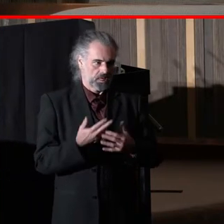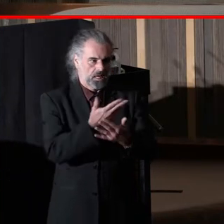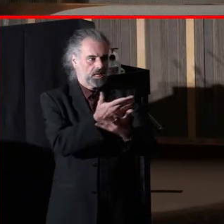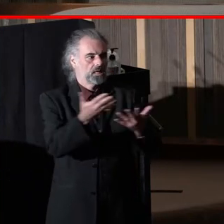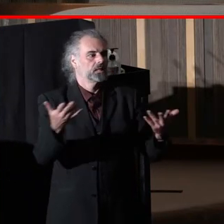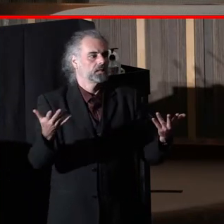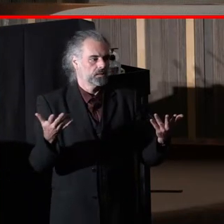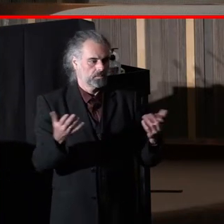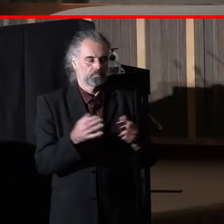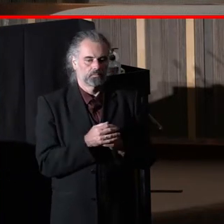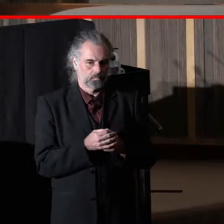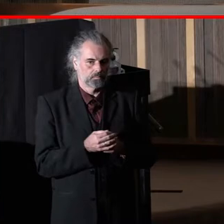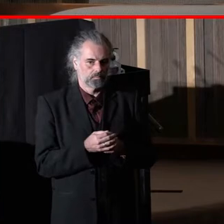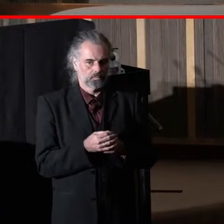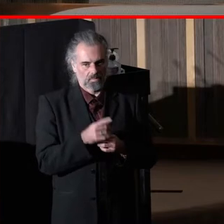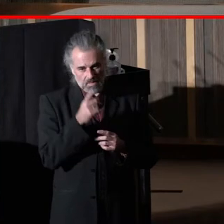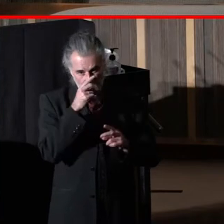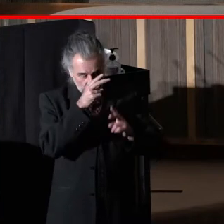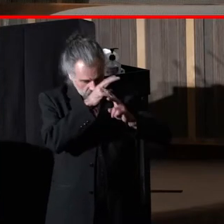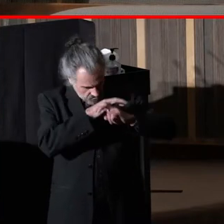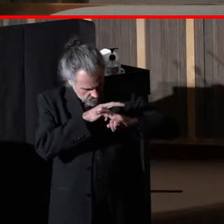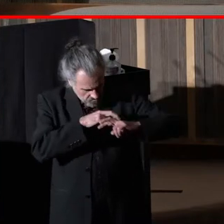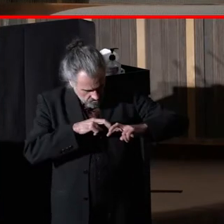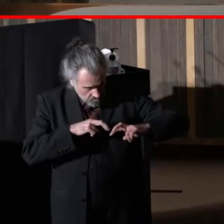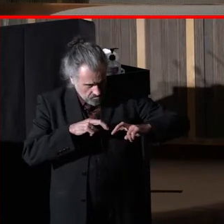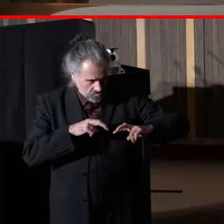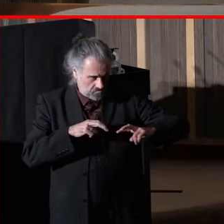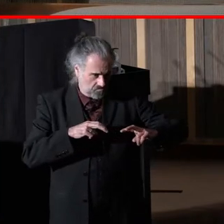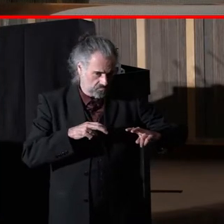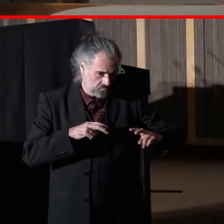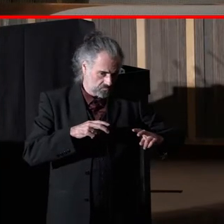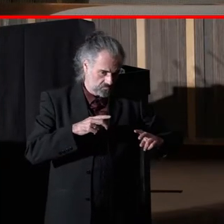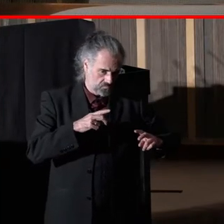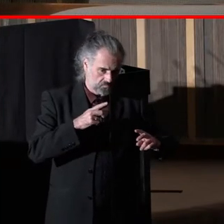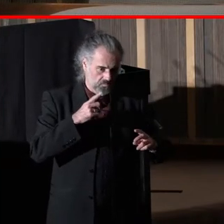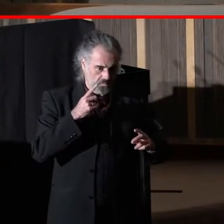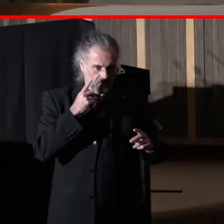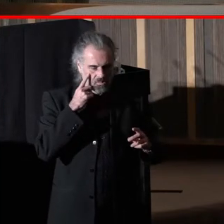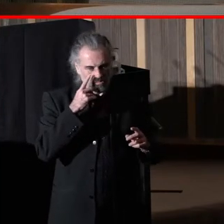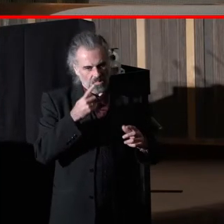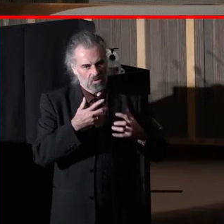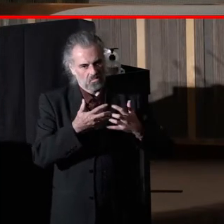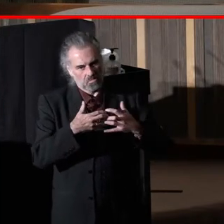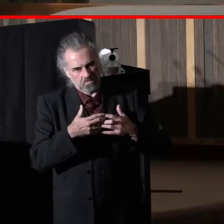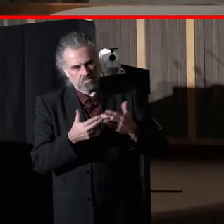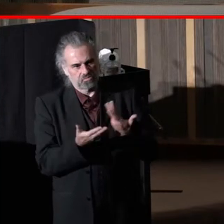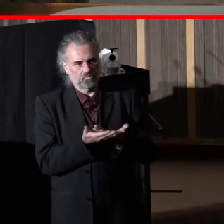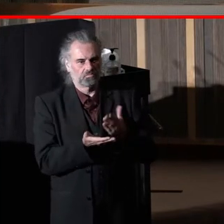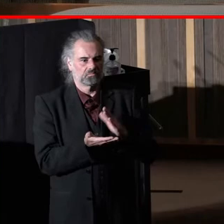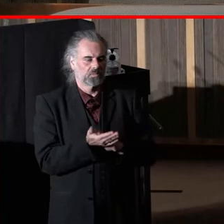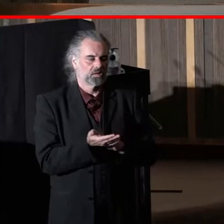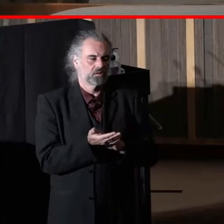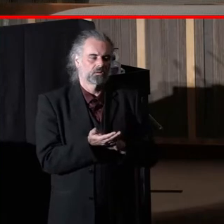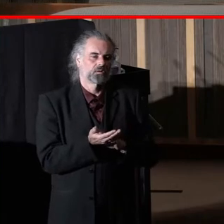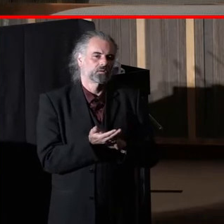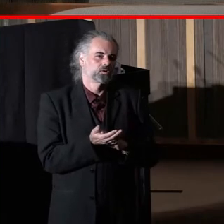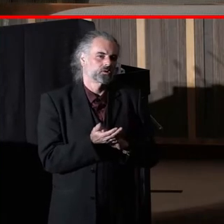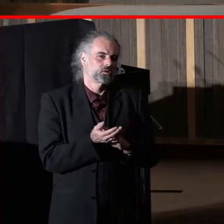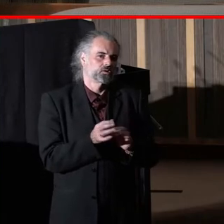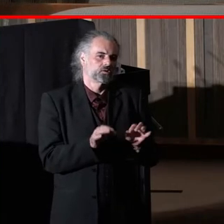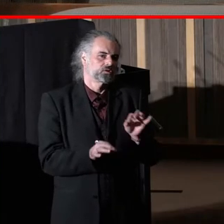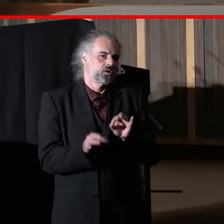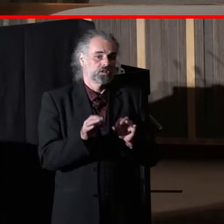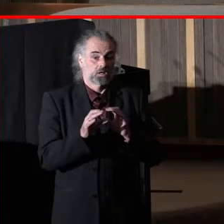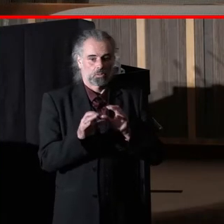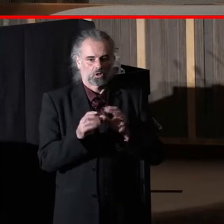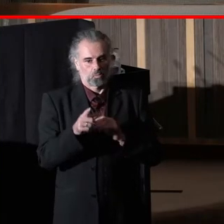how anyone can analyse and decipher some of the science communication so that we can tell